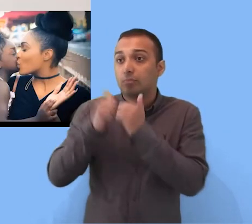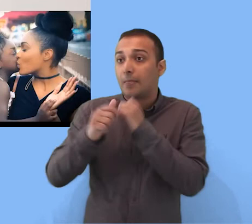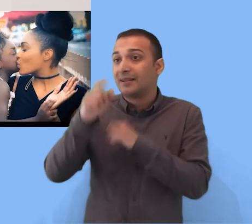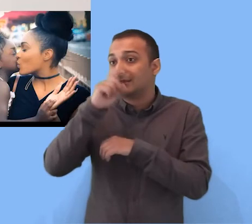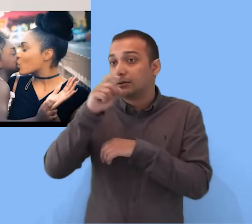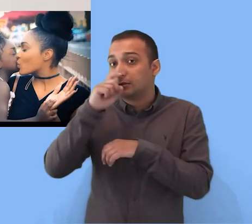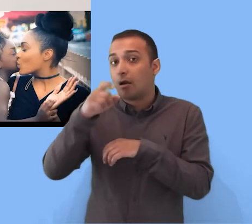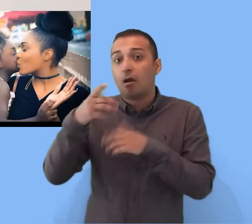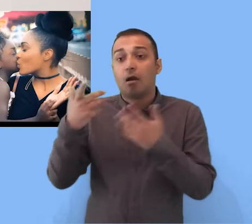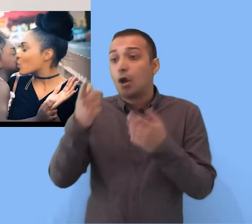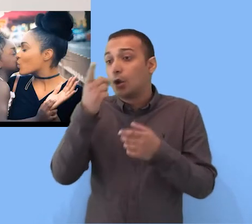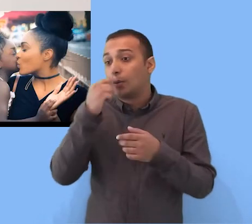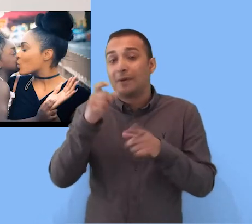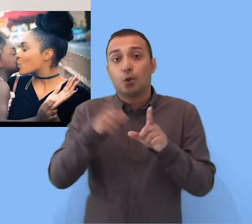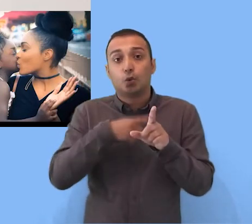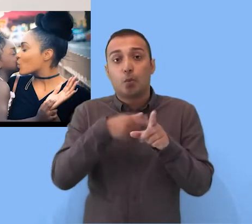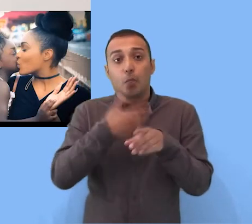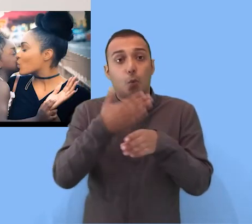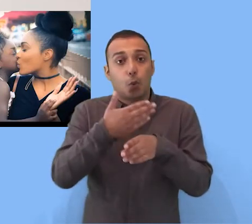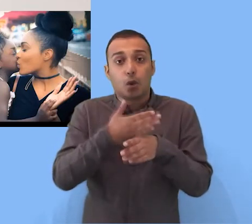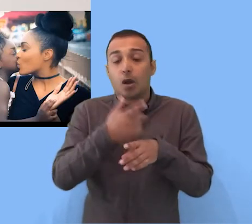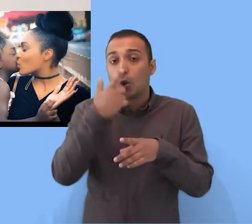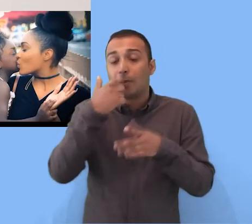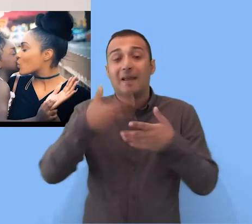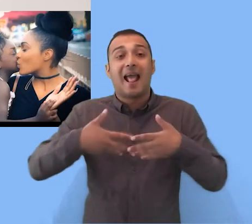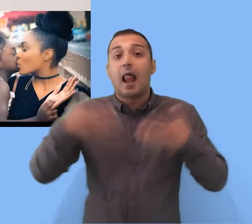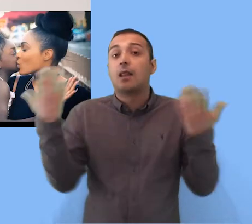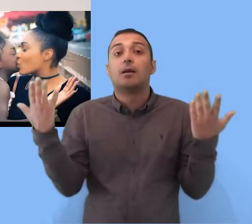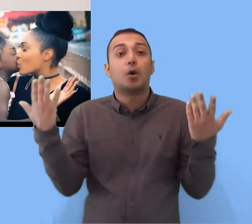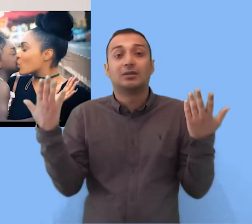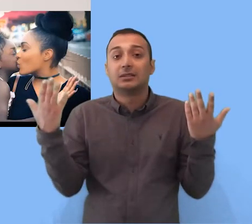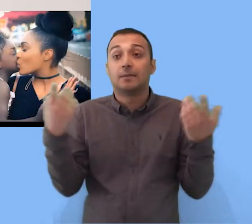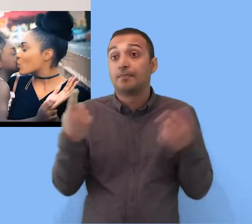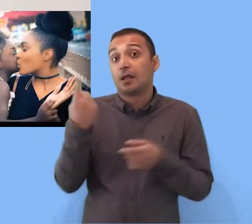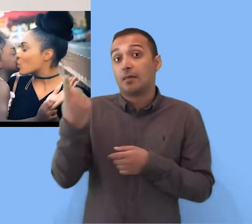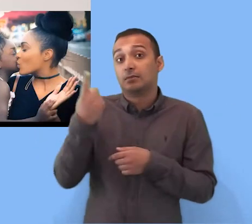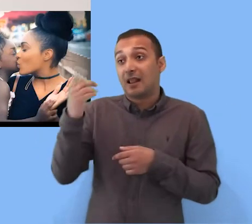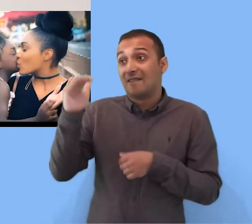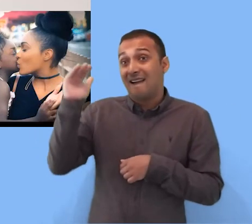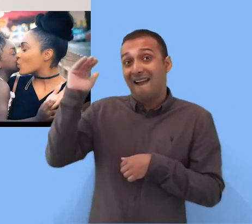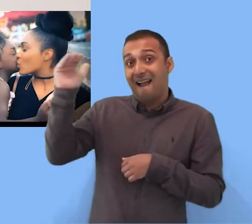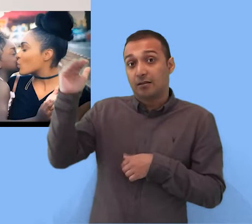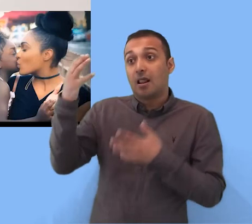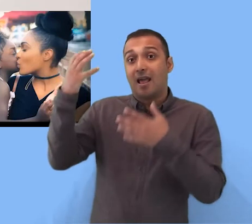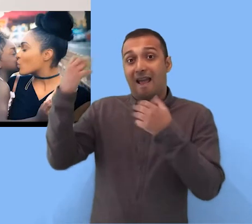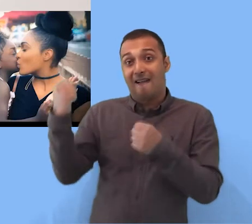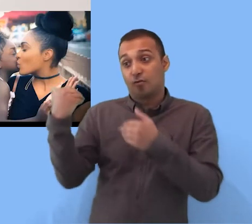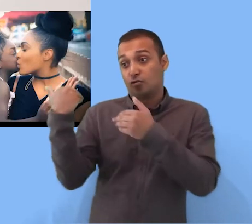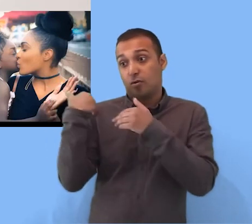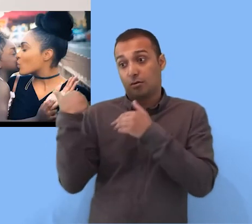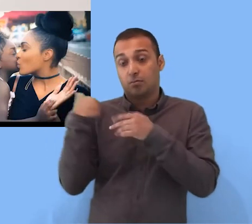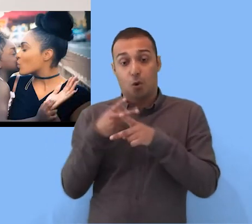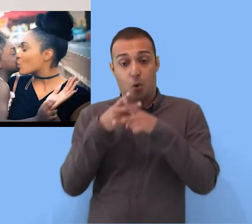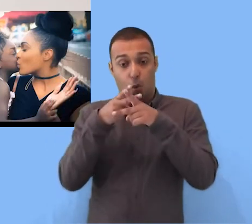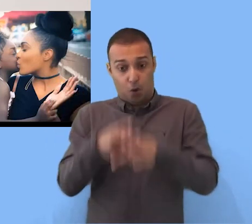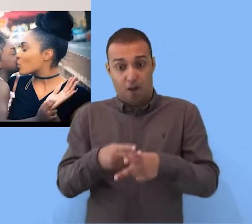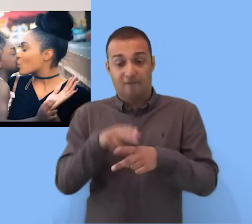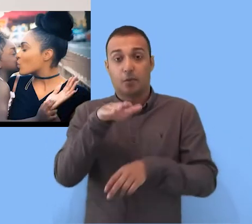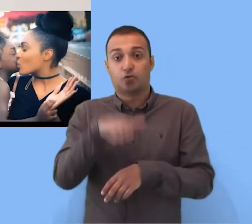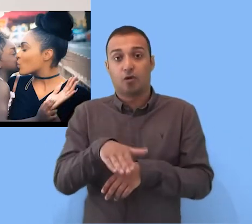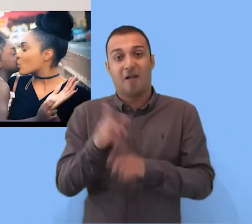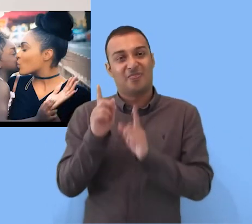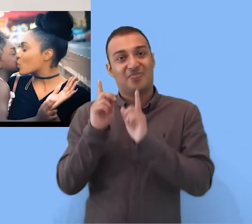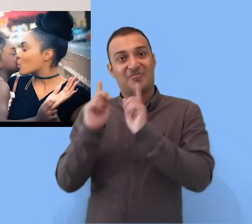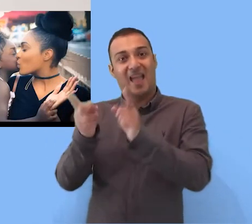could be a sports coach. It's someone who has a significant caring responsibility for that child or that young person. And we need